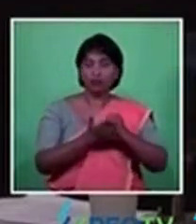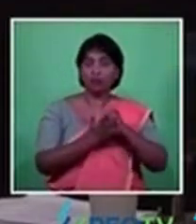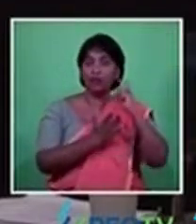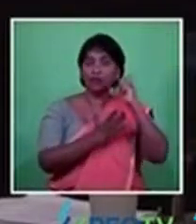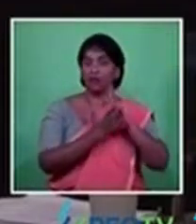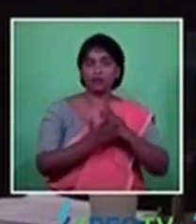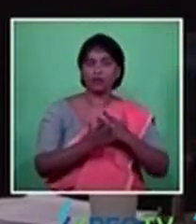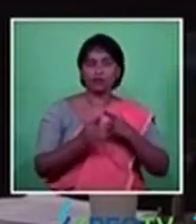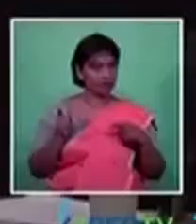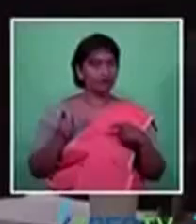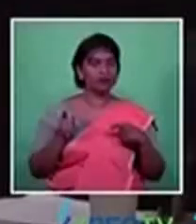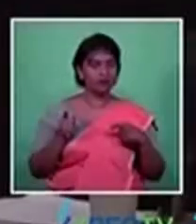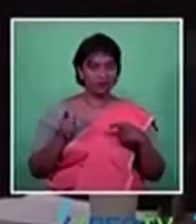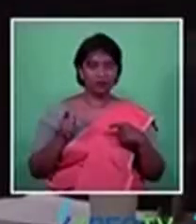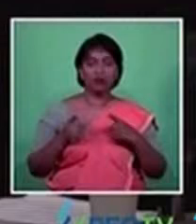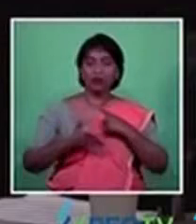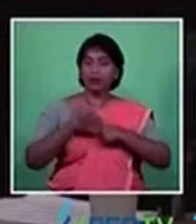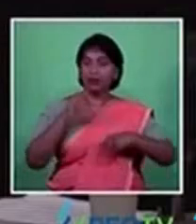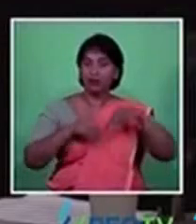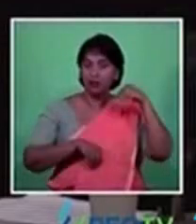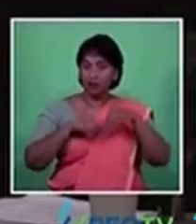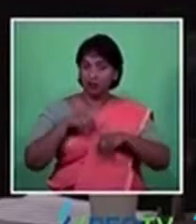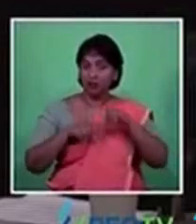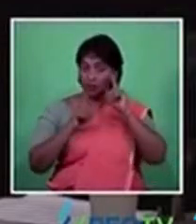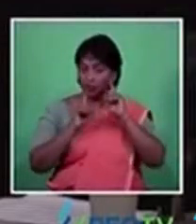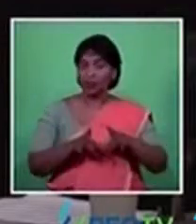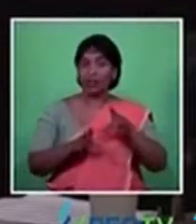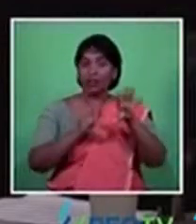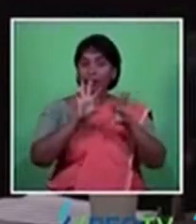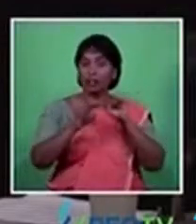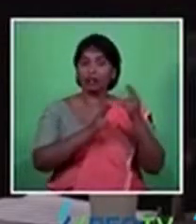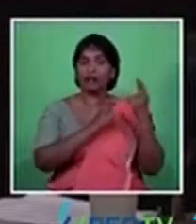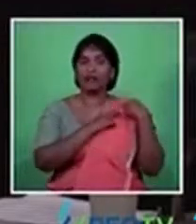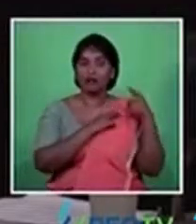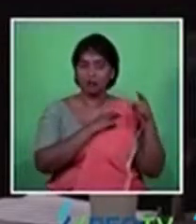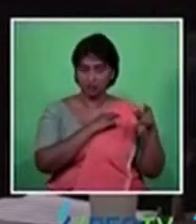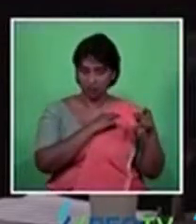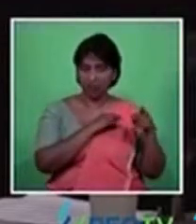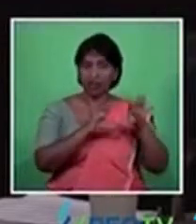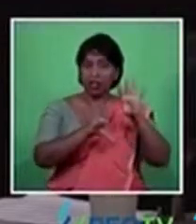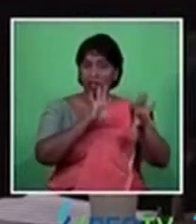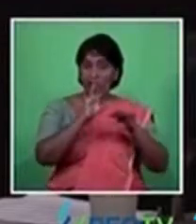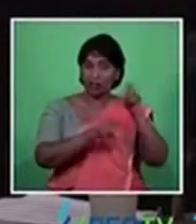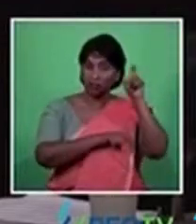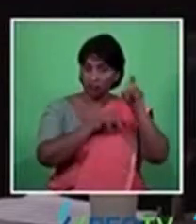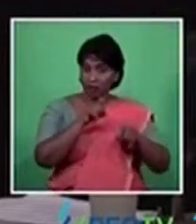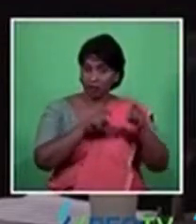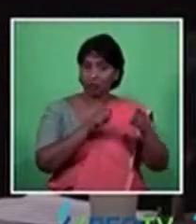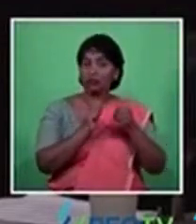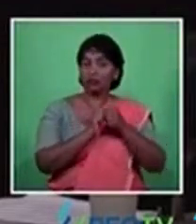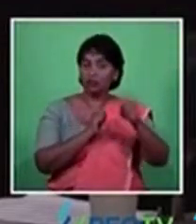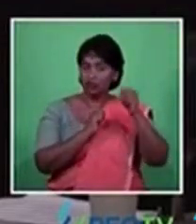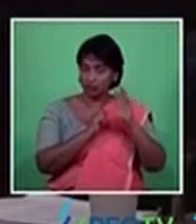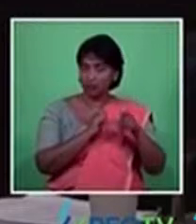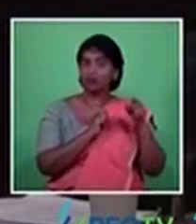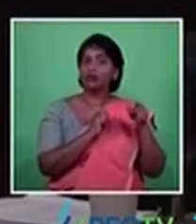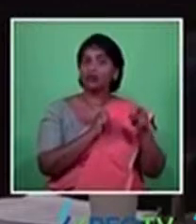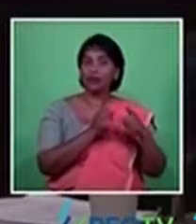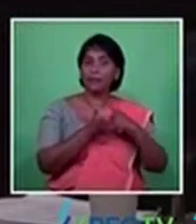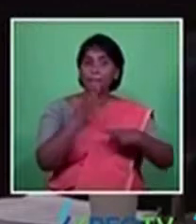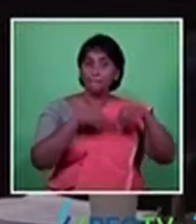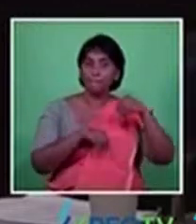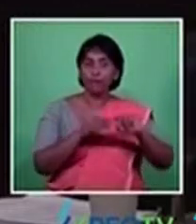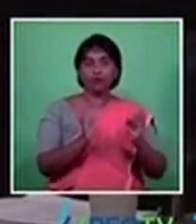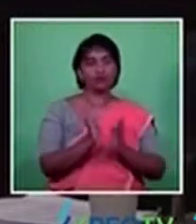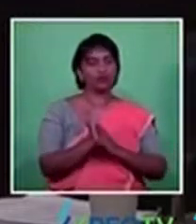officers. They are appointed by the Election Commission. How can the Home Affairs Secretary issue an order to the district secretaries to stop the election process and